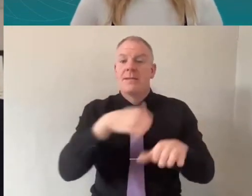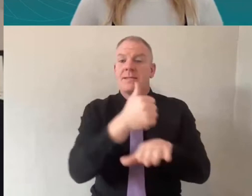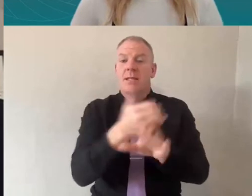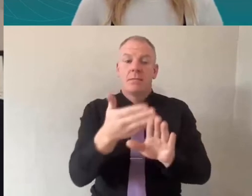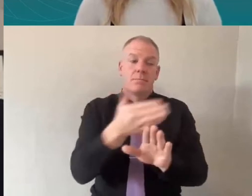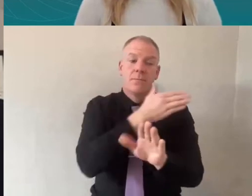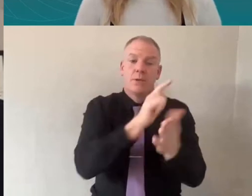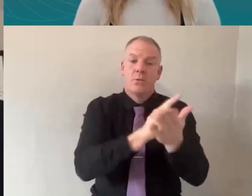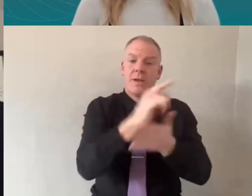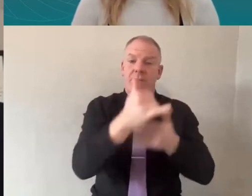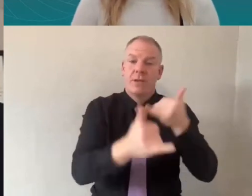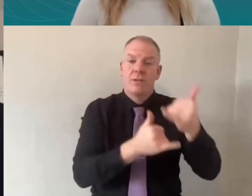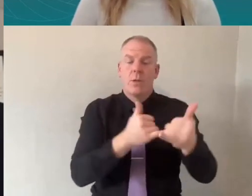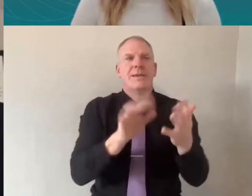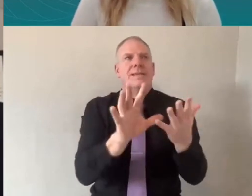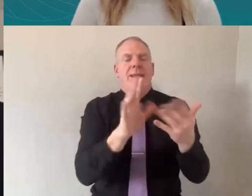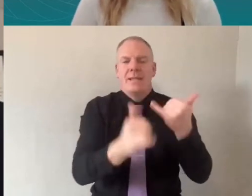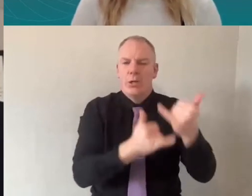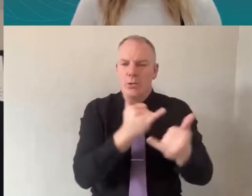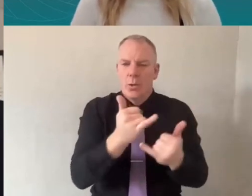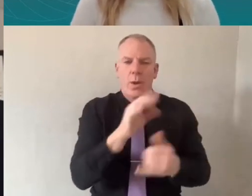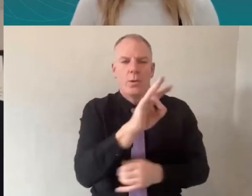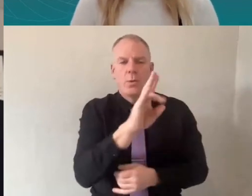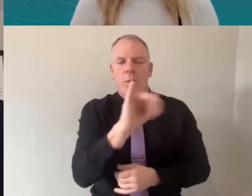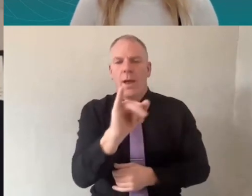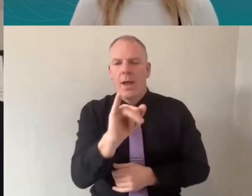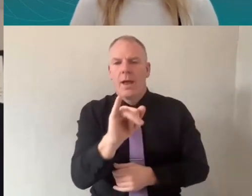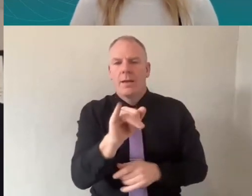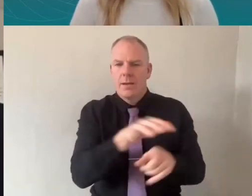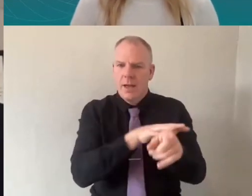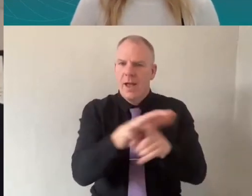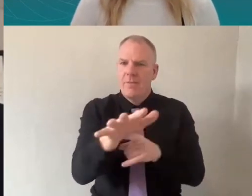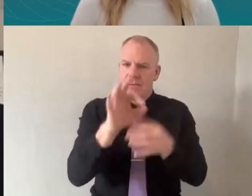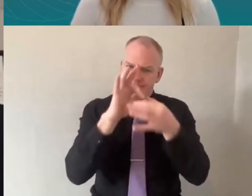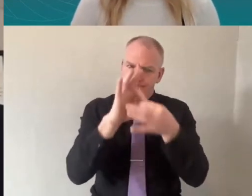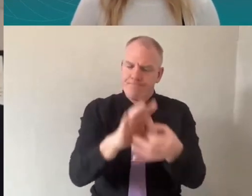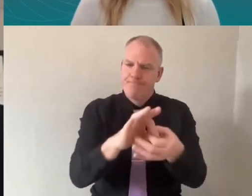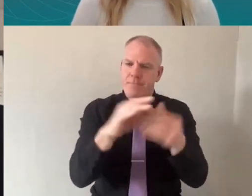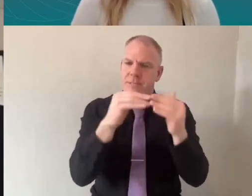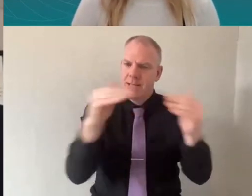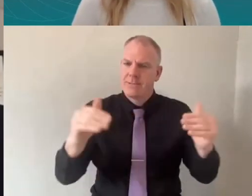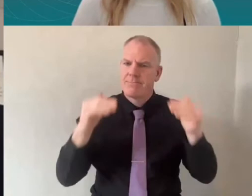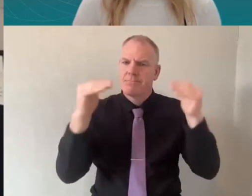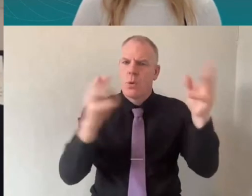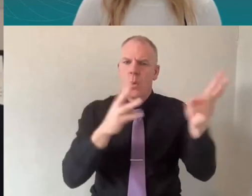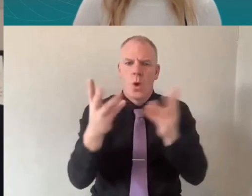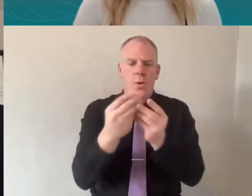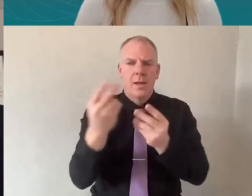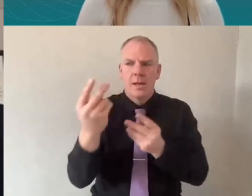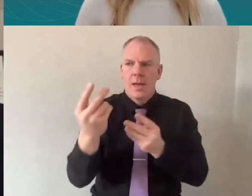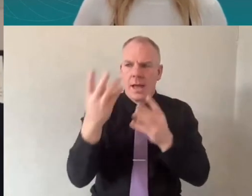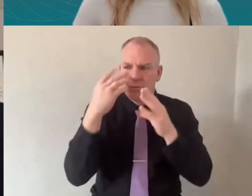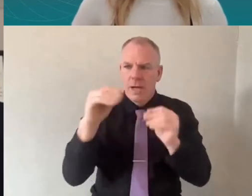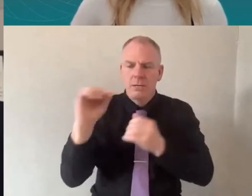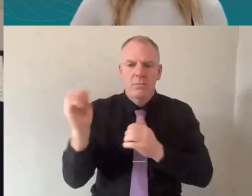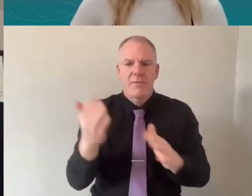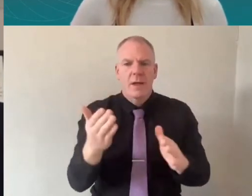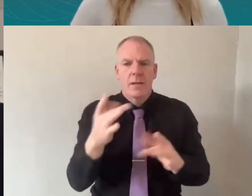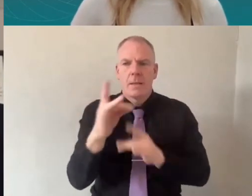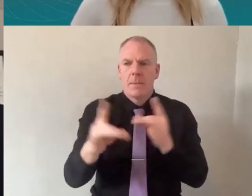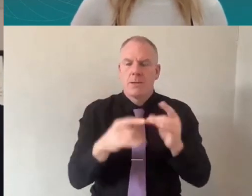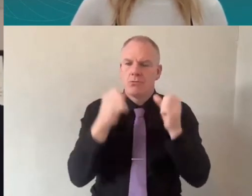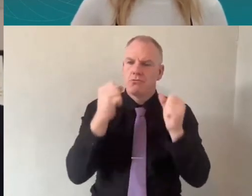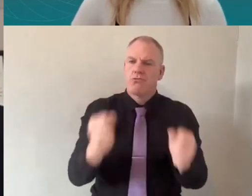almost 10 years ago, QQI has driven this core agenda by working in partnership with education providers to build a strong